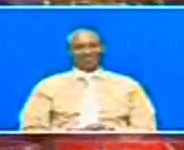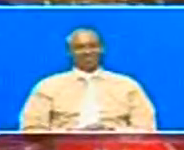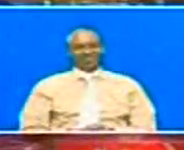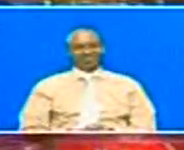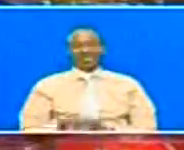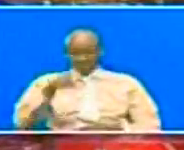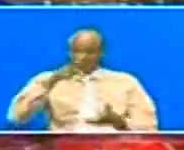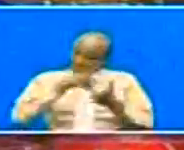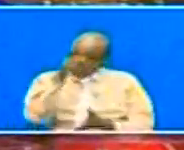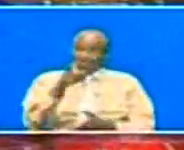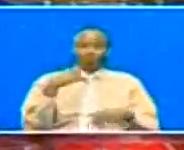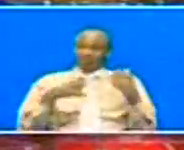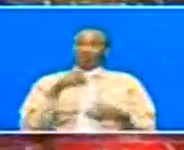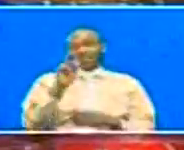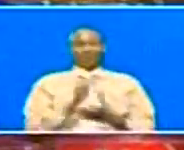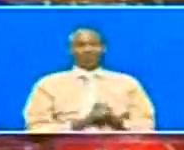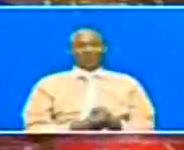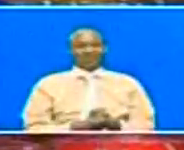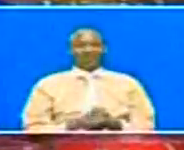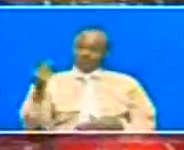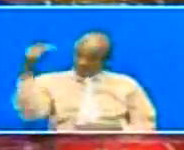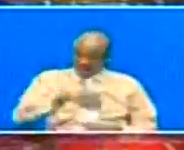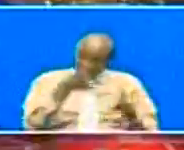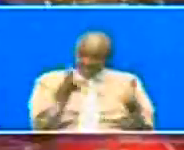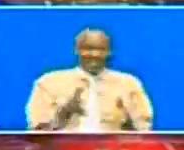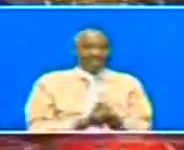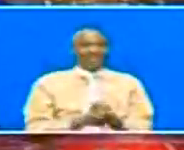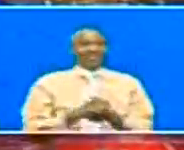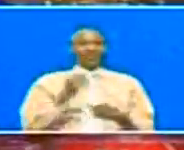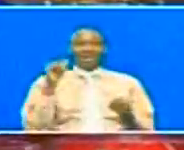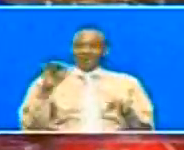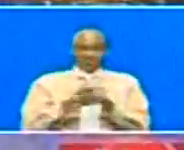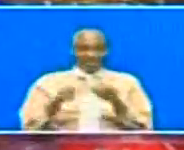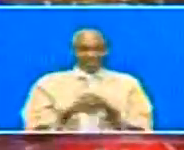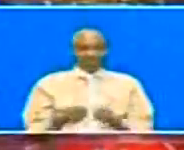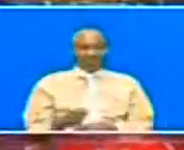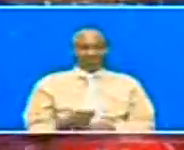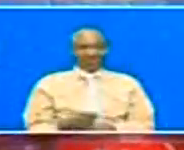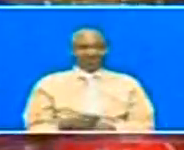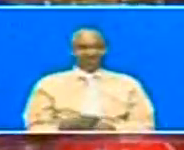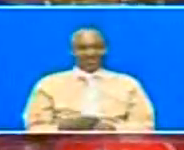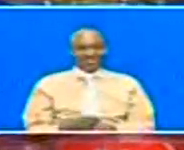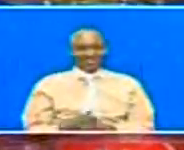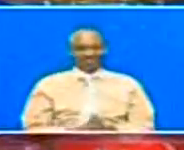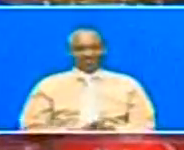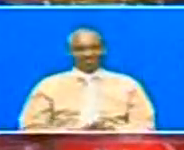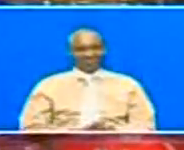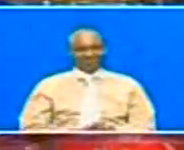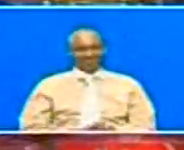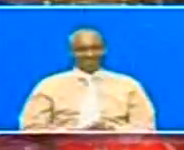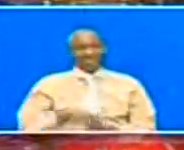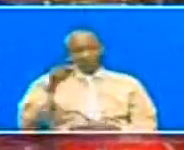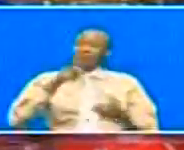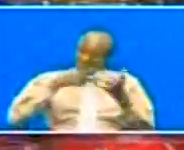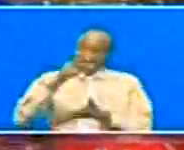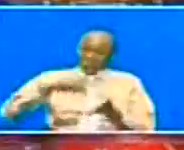They pay you for coming here to do all sorts of jazz. They pay me